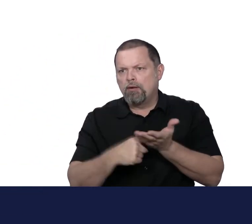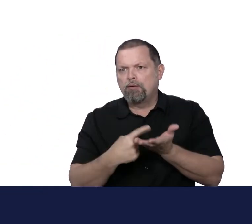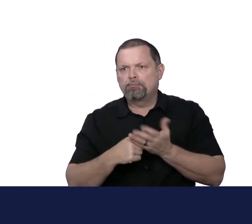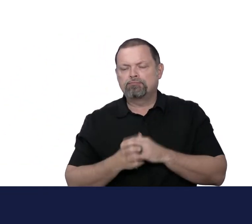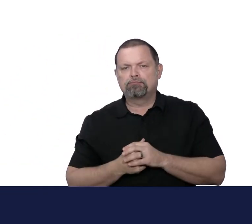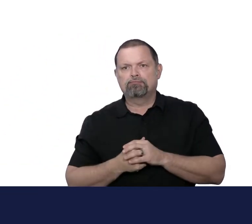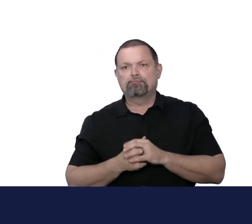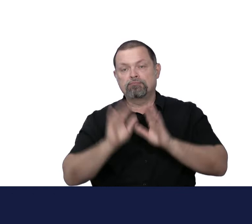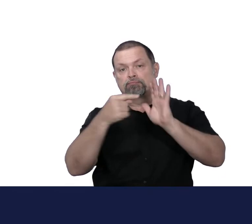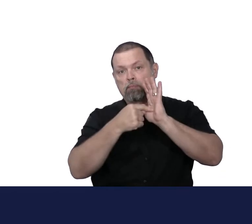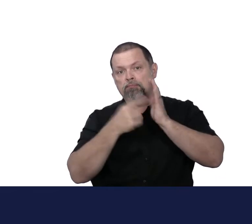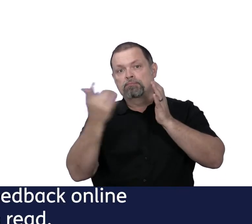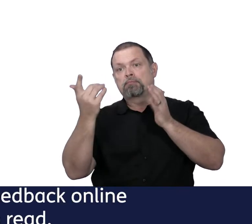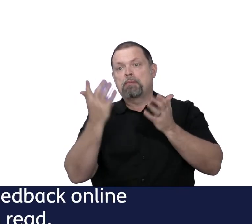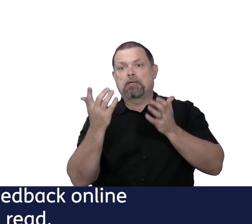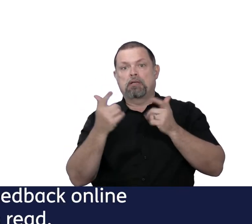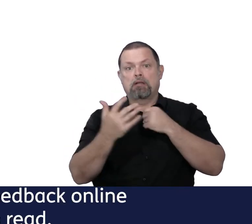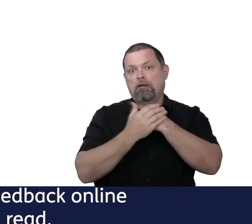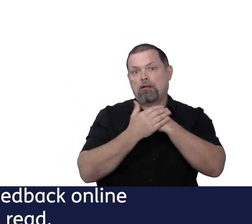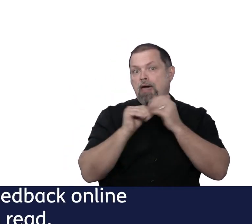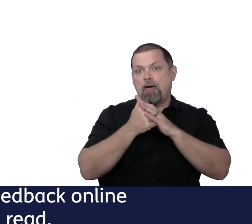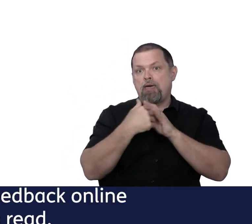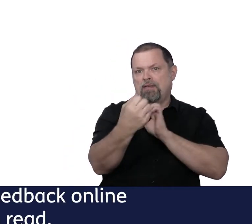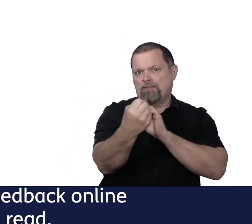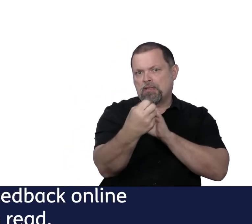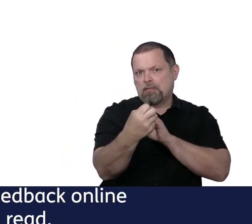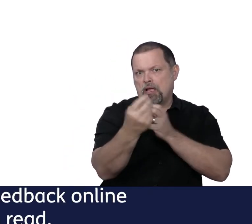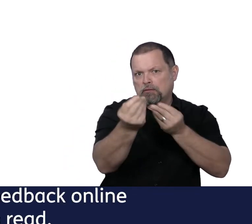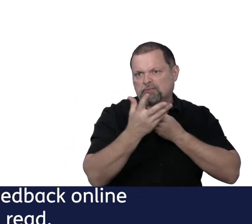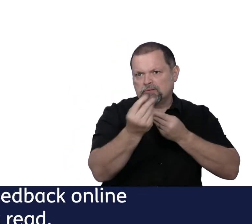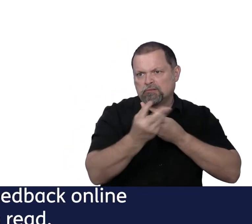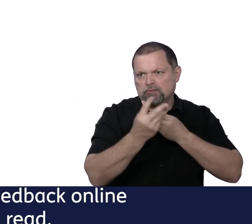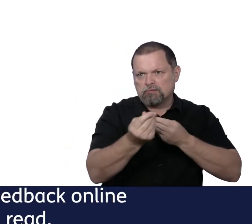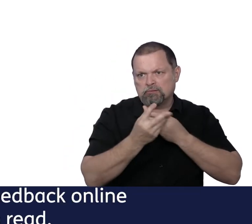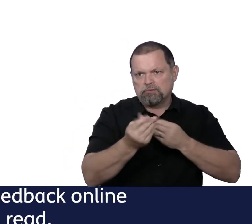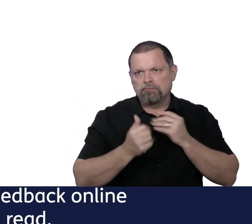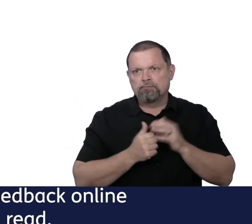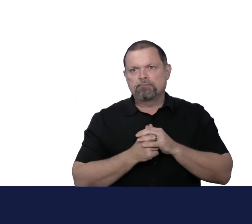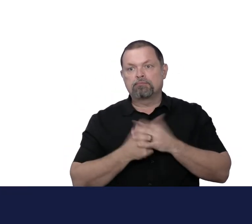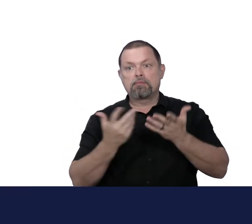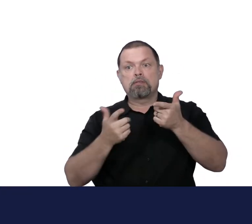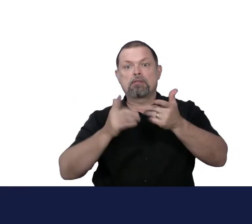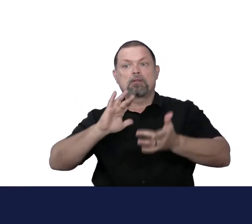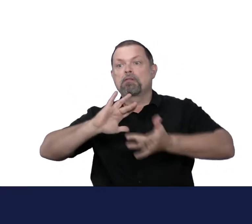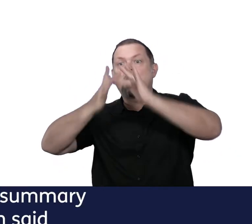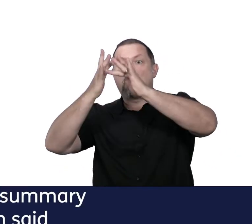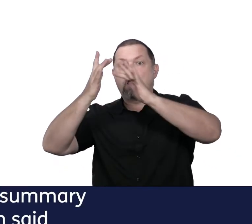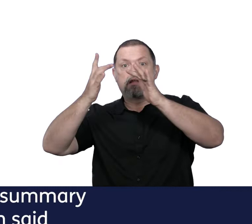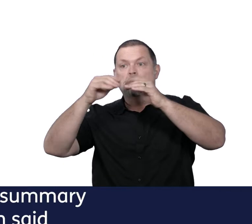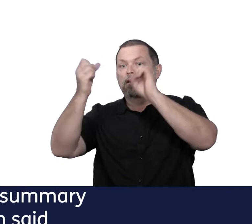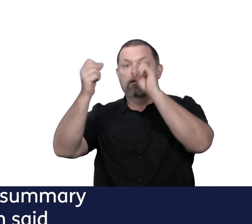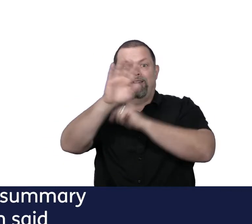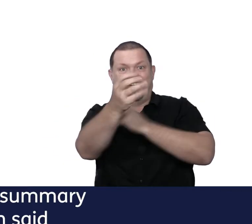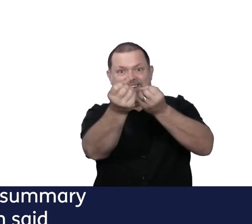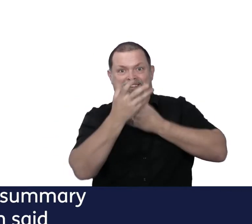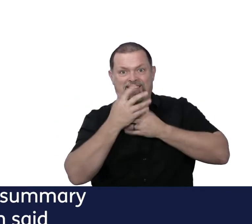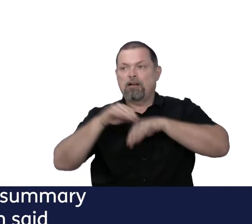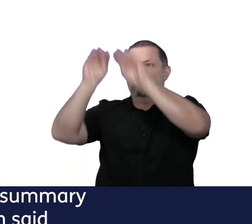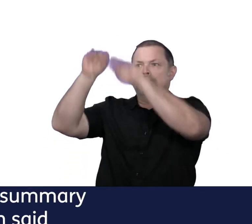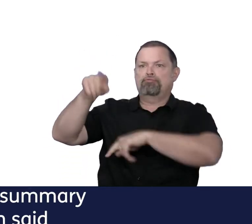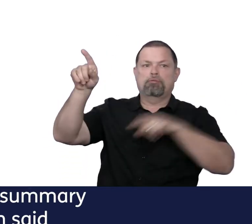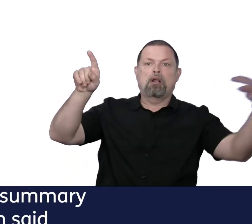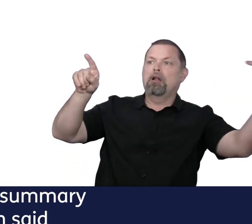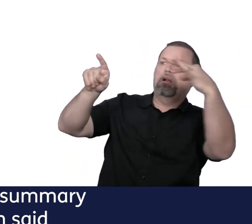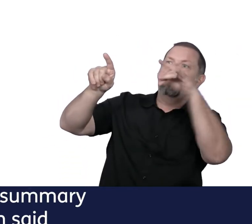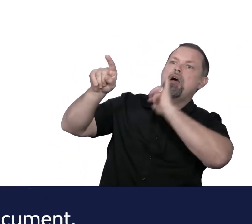input. They might put someone's feedback online for other people to read. They may also make a summary of